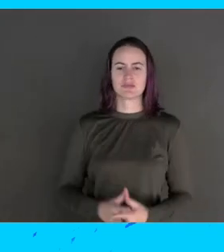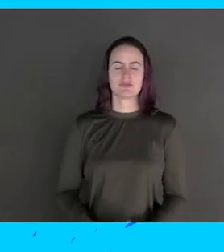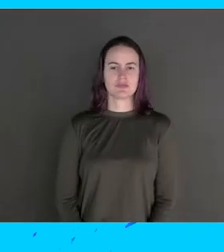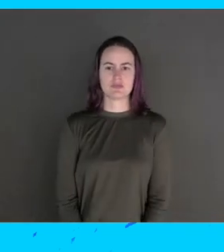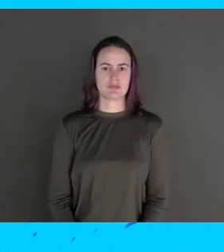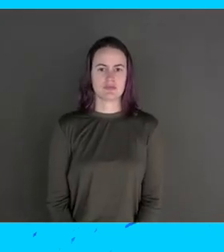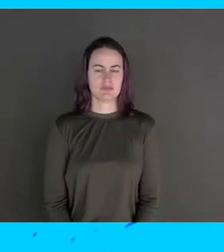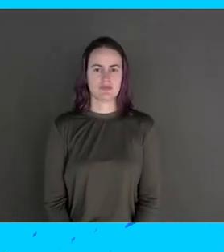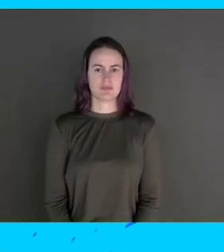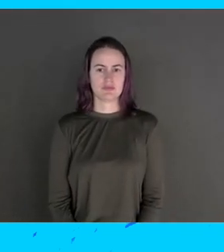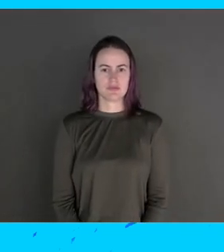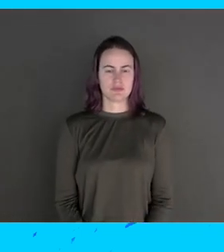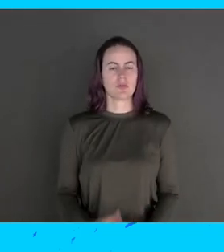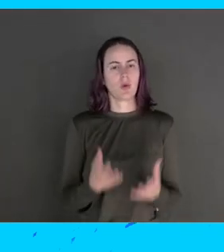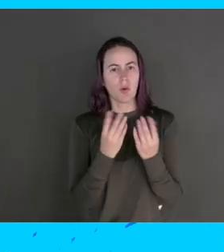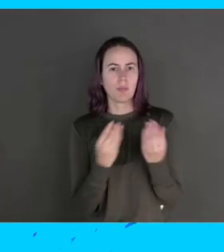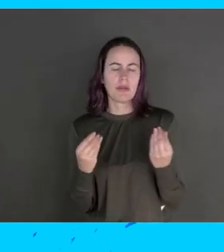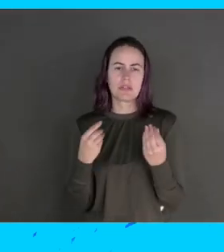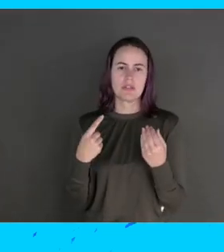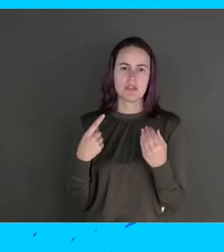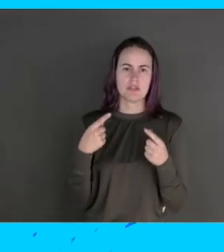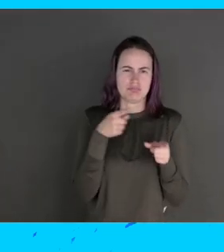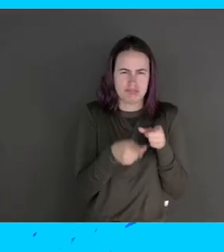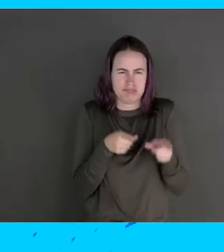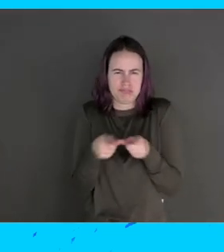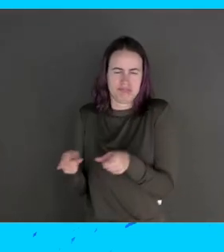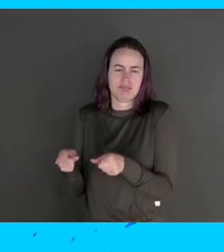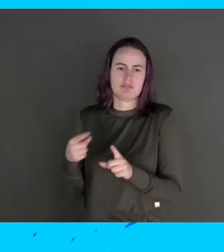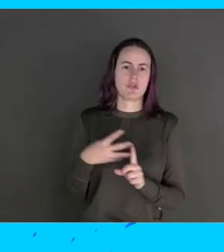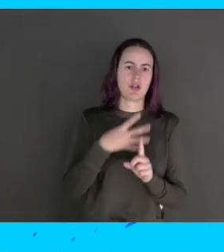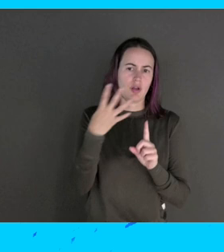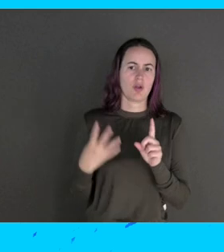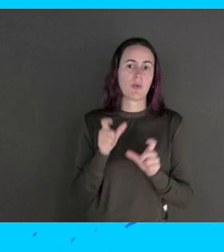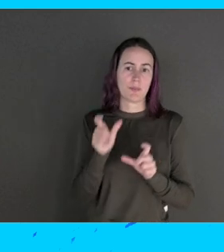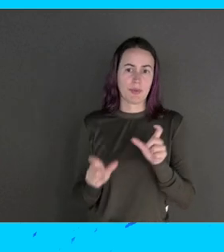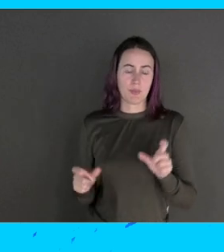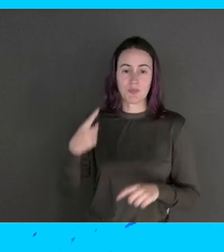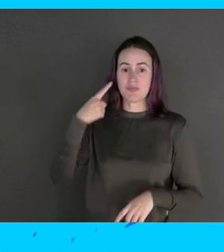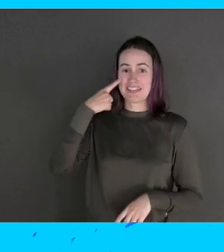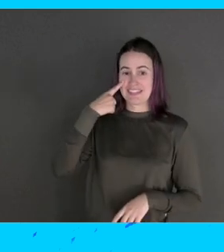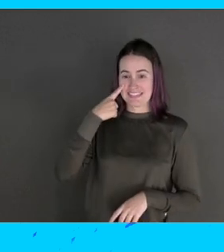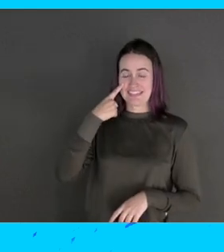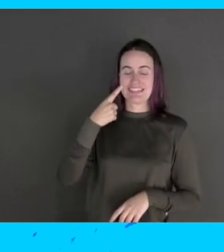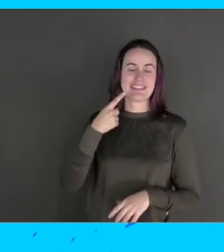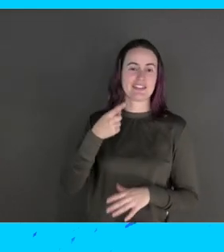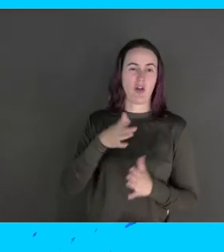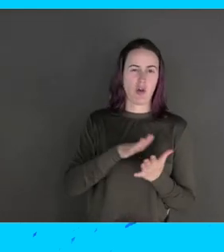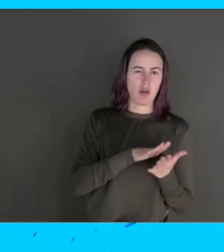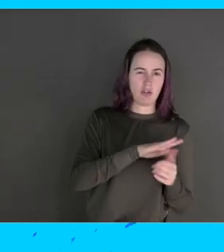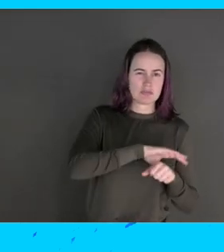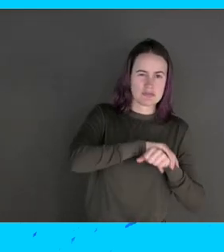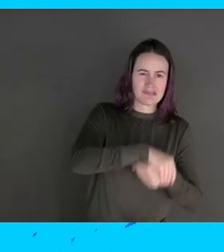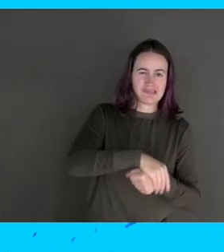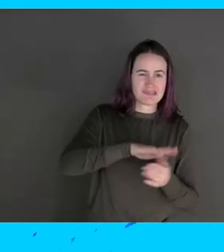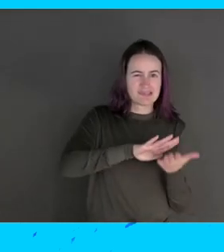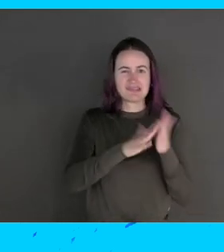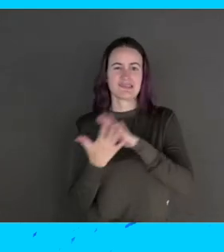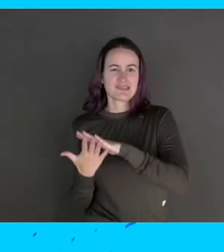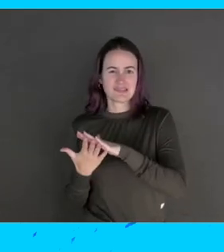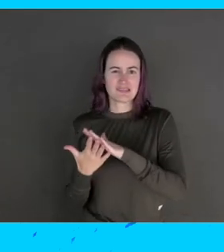are LGBTQ. This is the so-called conversion therapy. We are also exposed